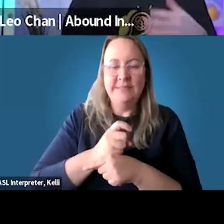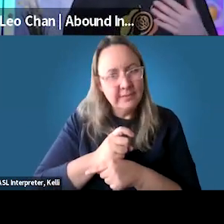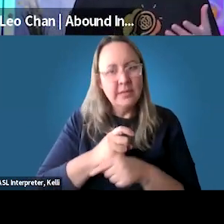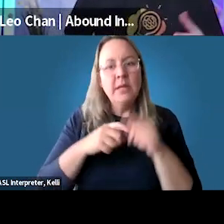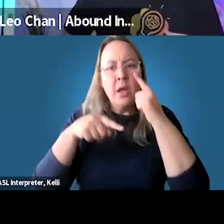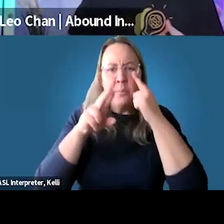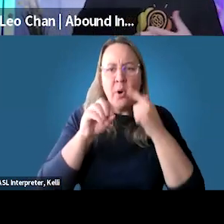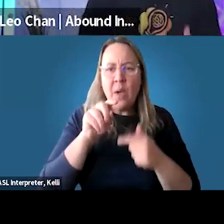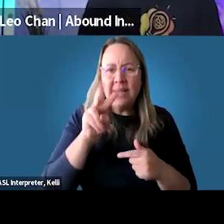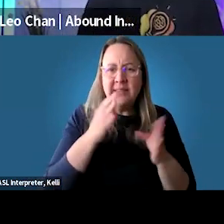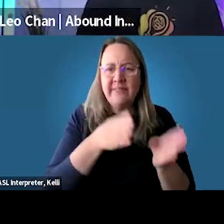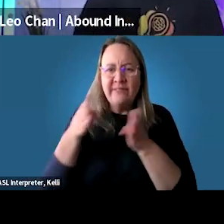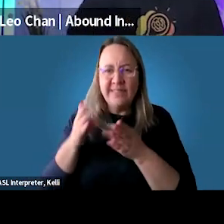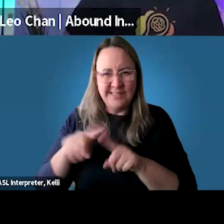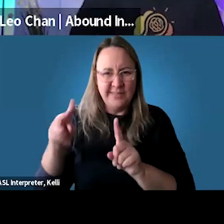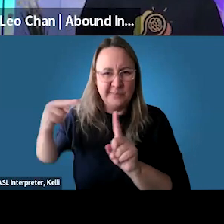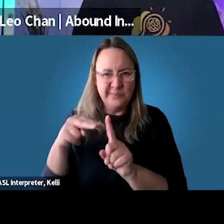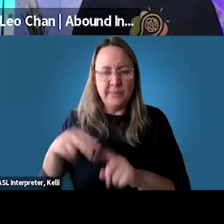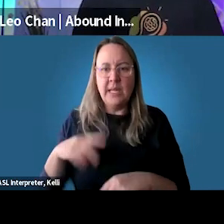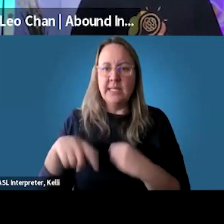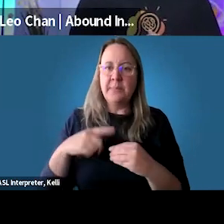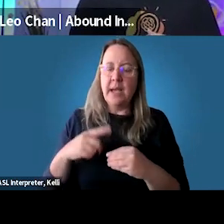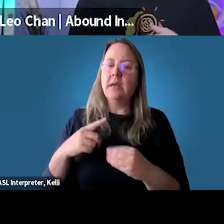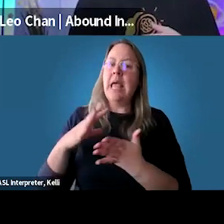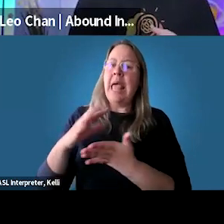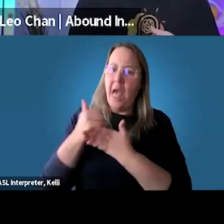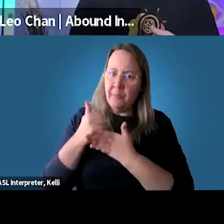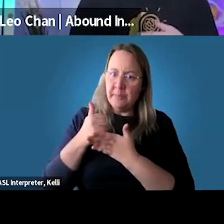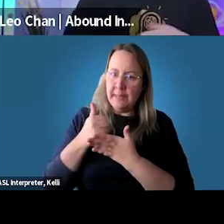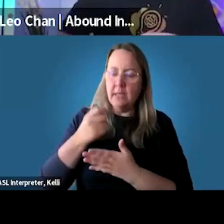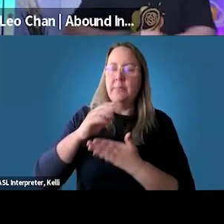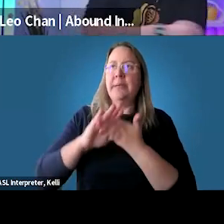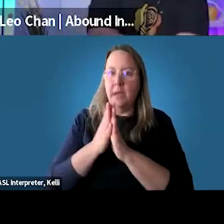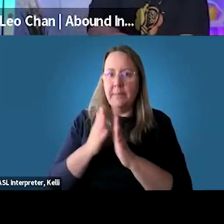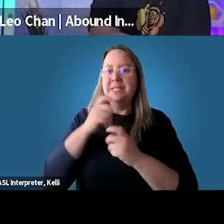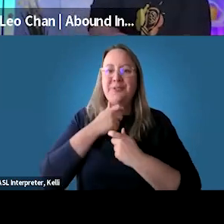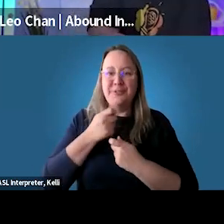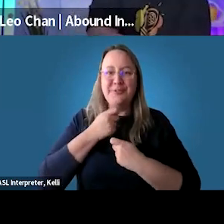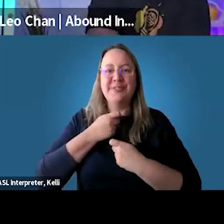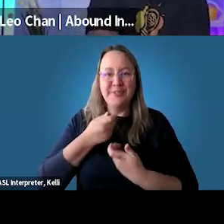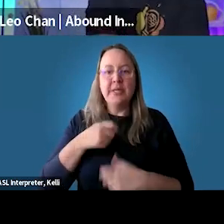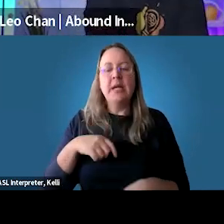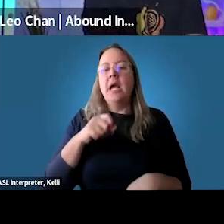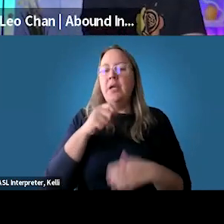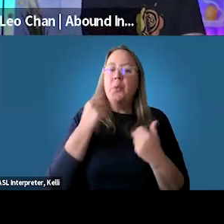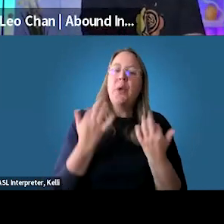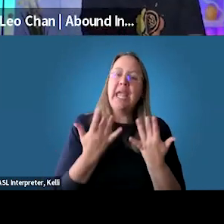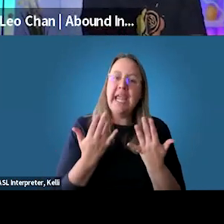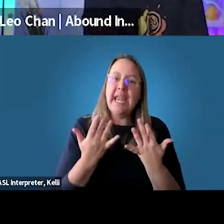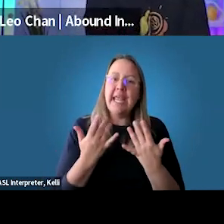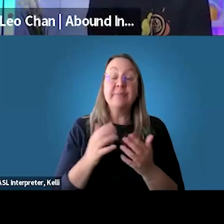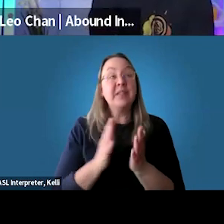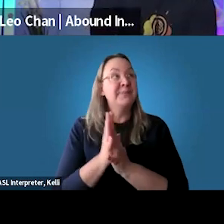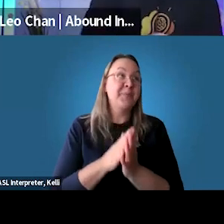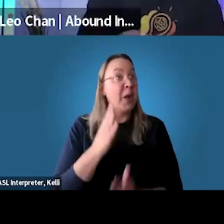Proactive seeing is a little bit different. It's about stimulating your curiosity instead. So instead of you kind of just like waiting around, like, hope UFO